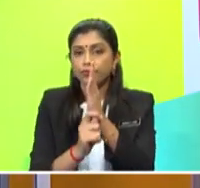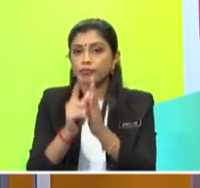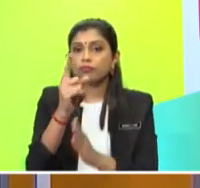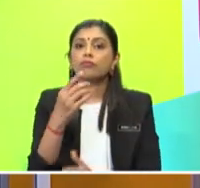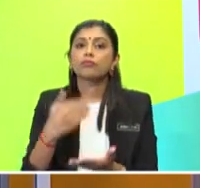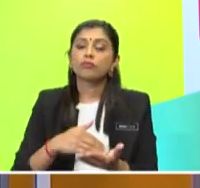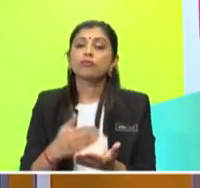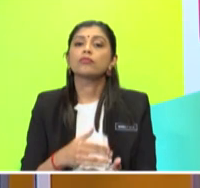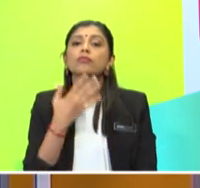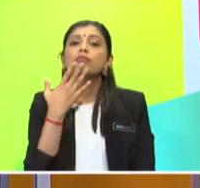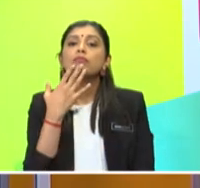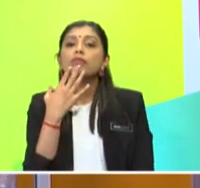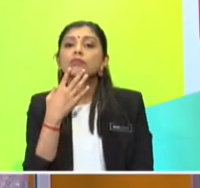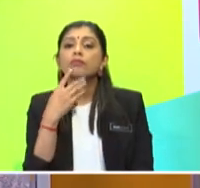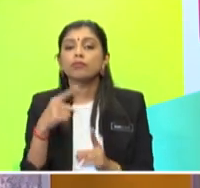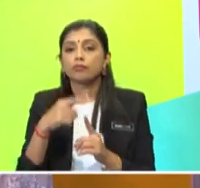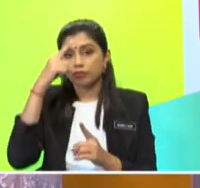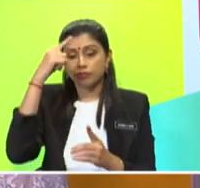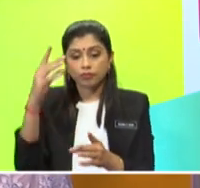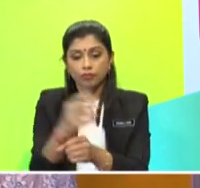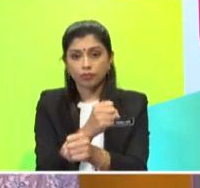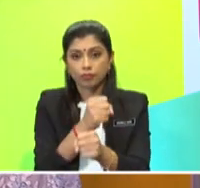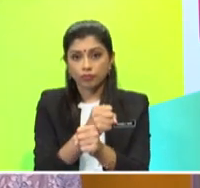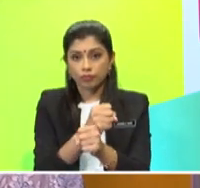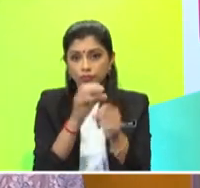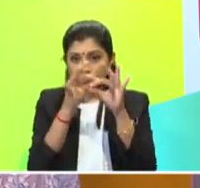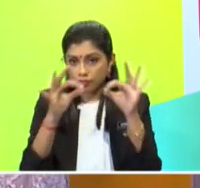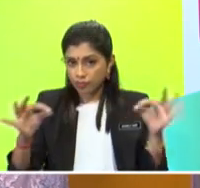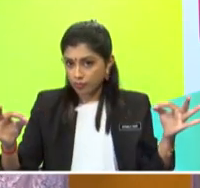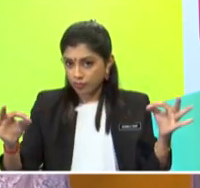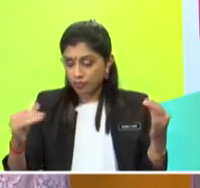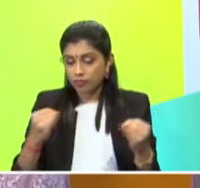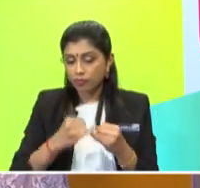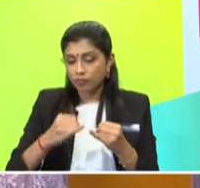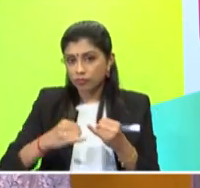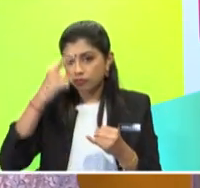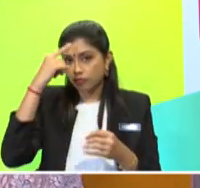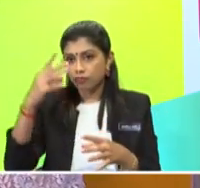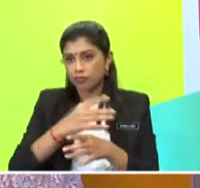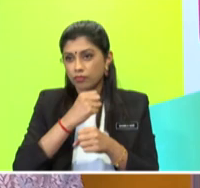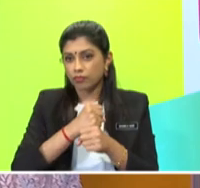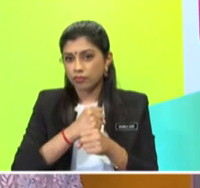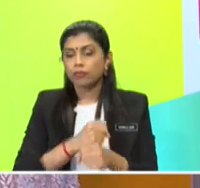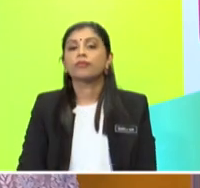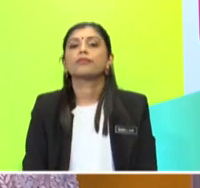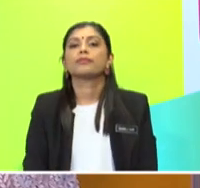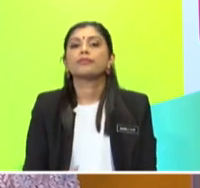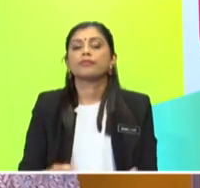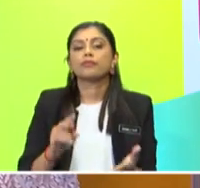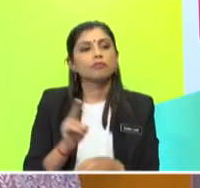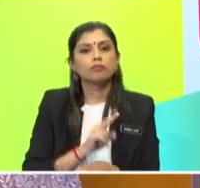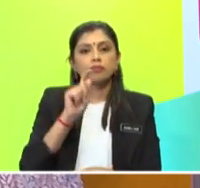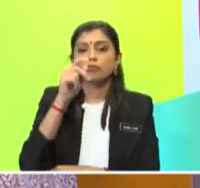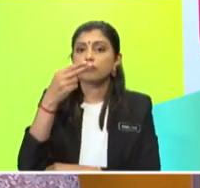your sentence. So now we have come to the last part, that is your conclusion. Yes. So we're going to use therefore, or